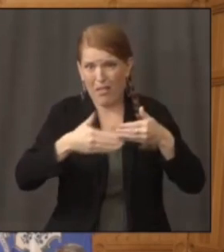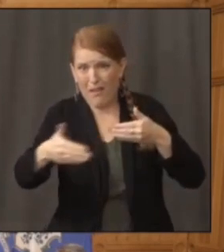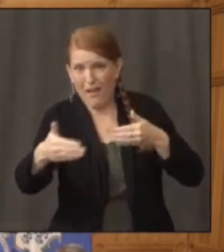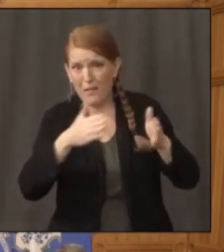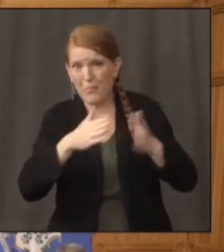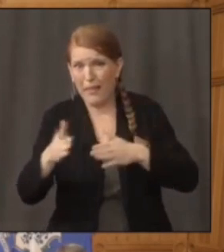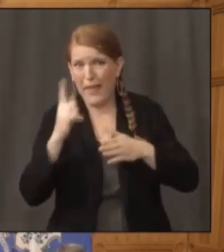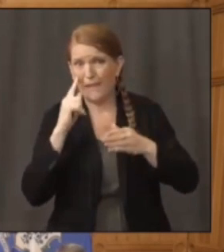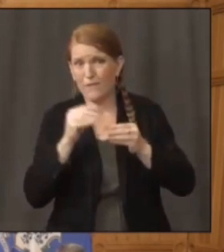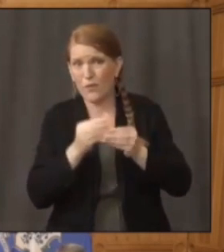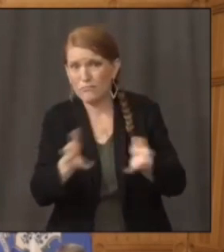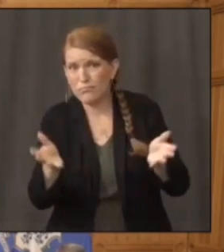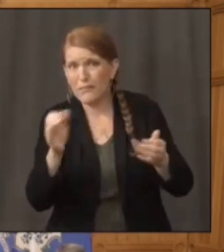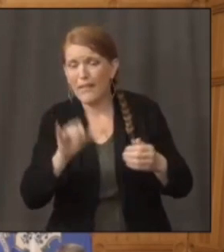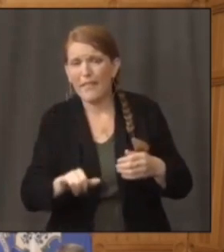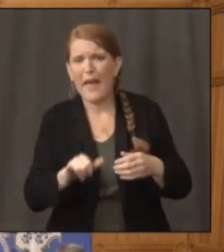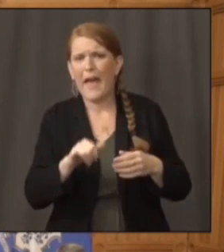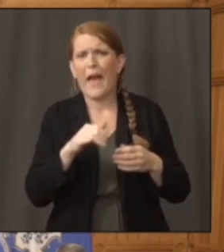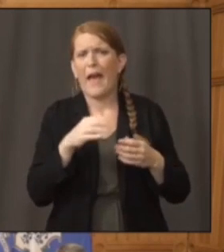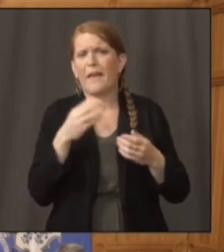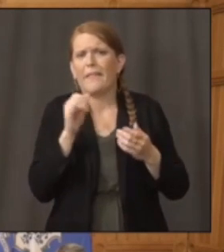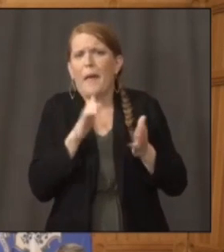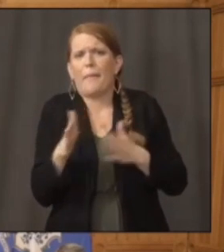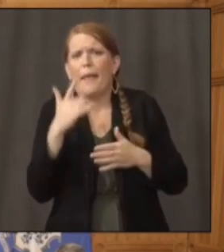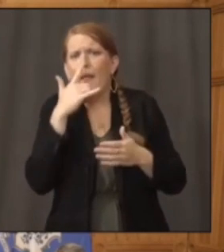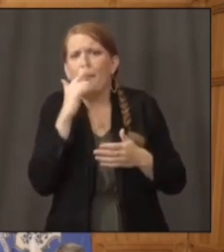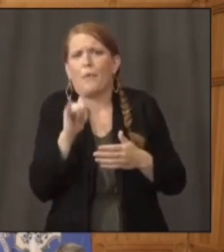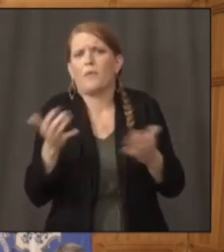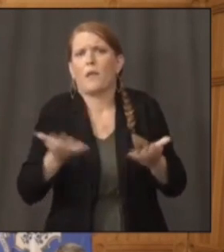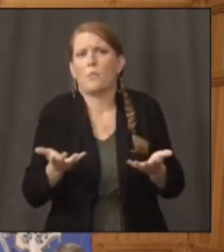And can you talk a bit about what that distribution plan will be like?